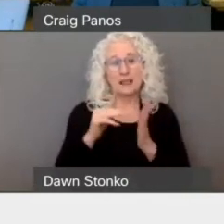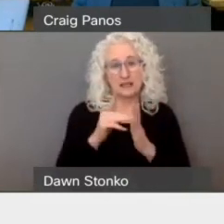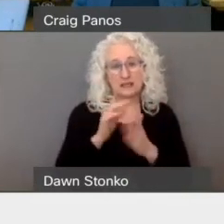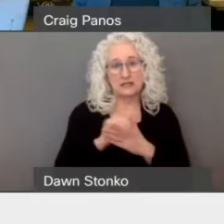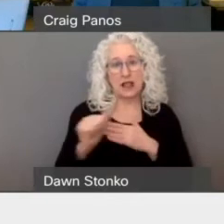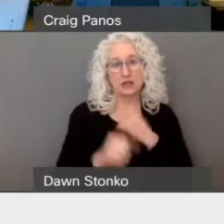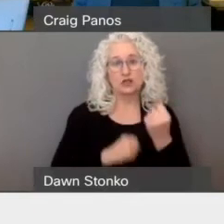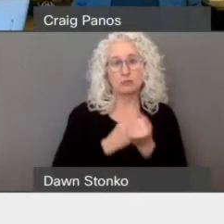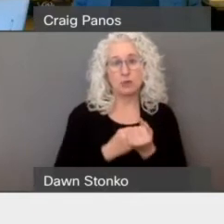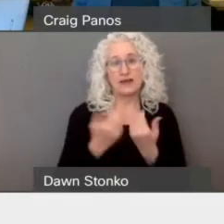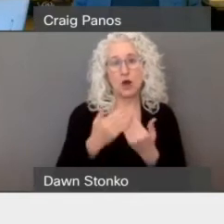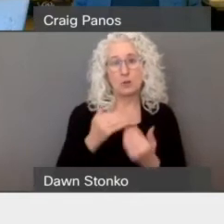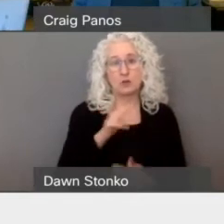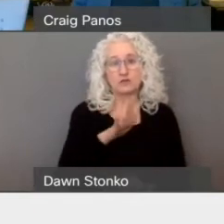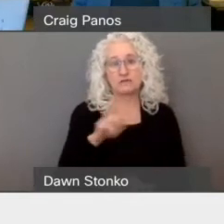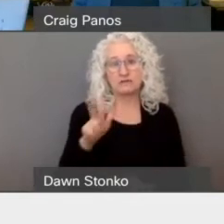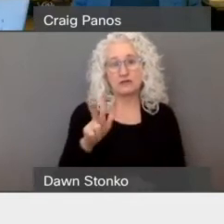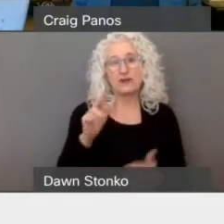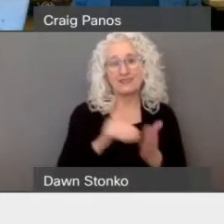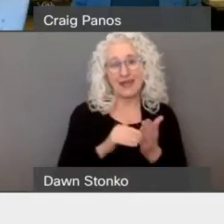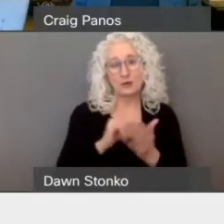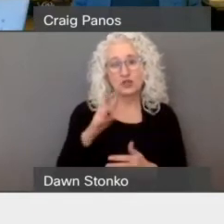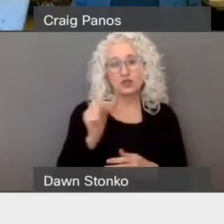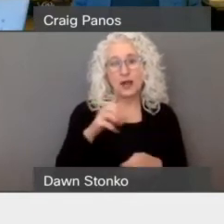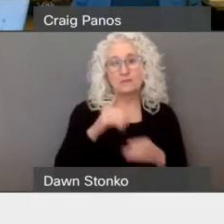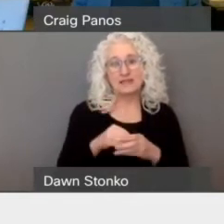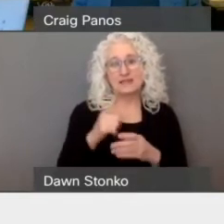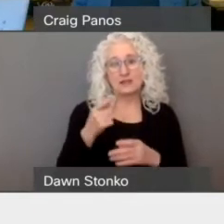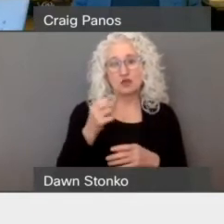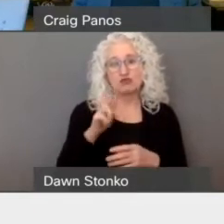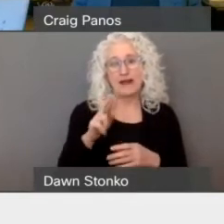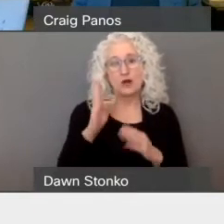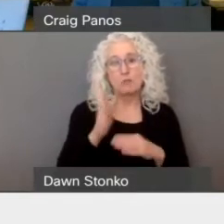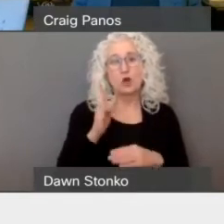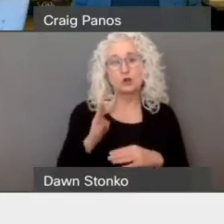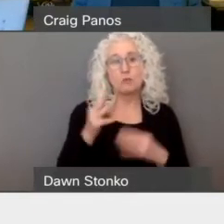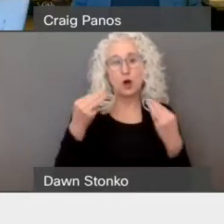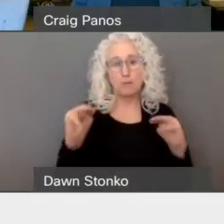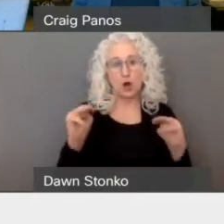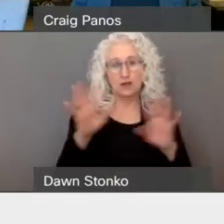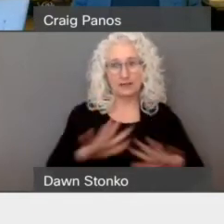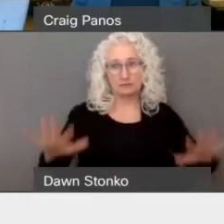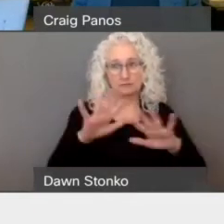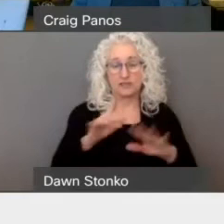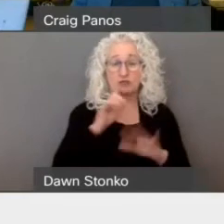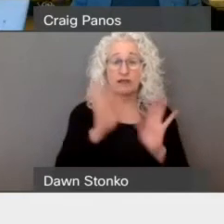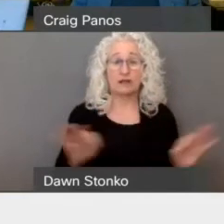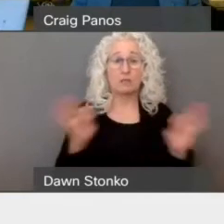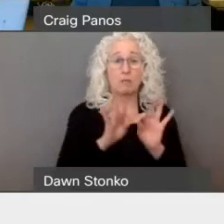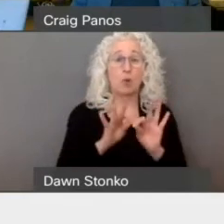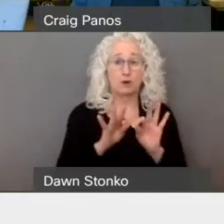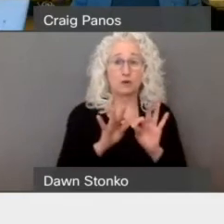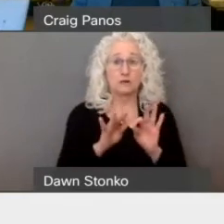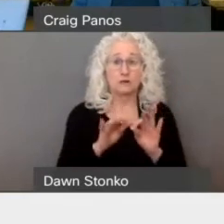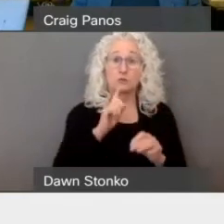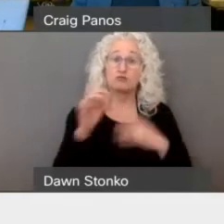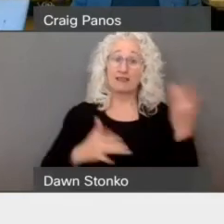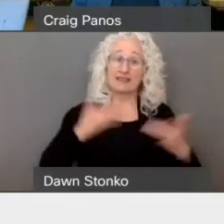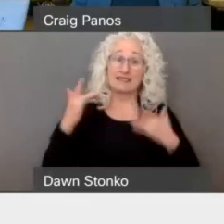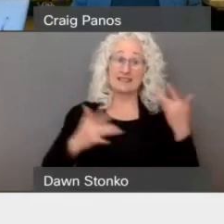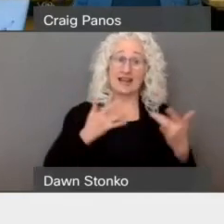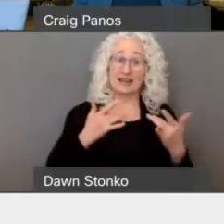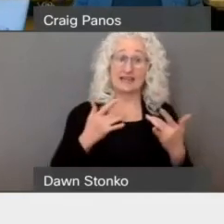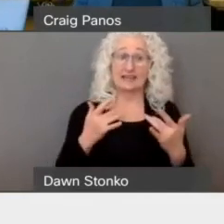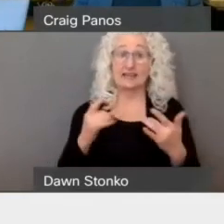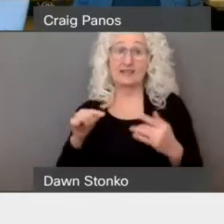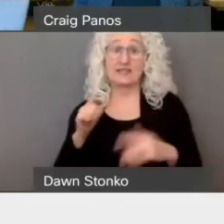supporting almost 53,000 jobs in the greater Baltimore market. So again, just really, really important to us. And what's really exciting to us this time,